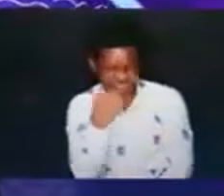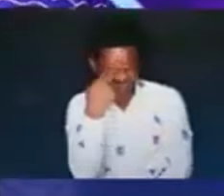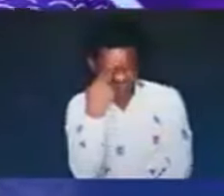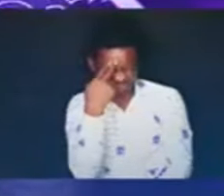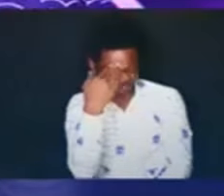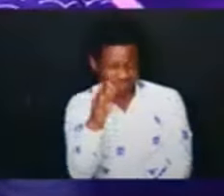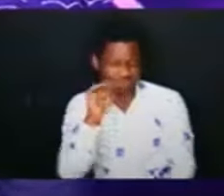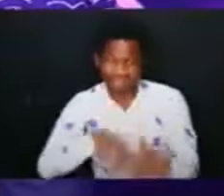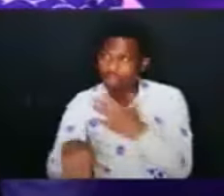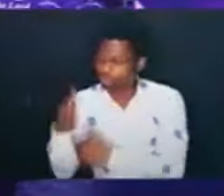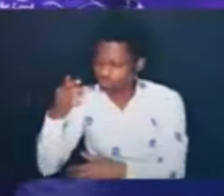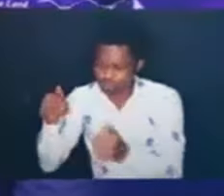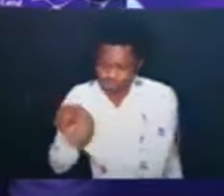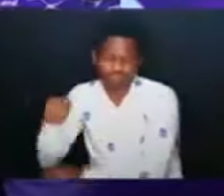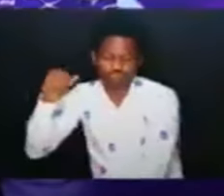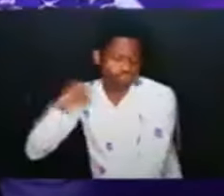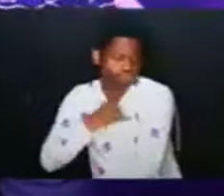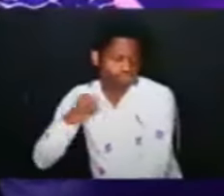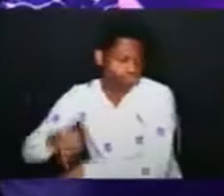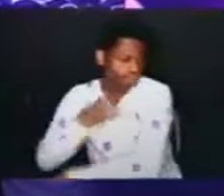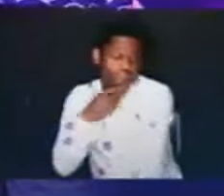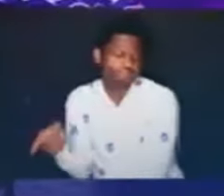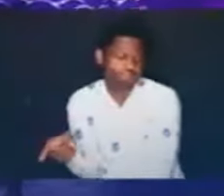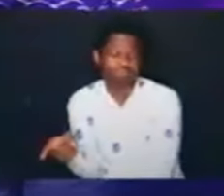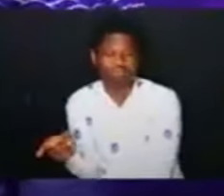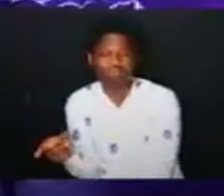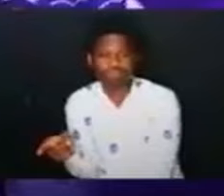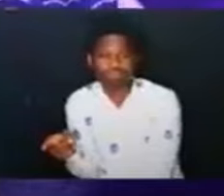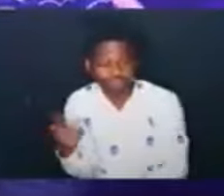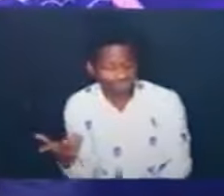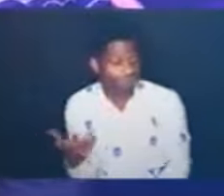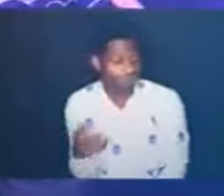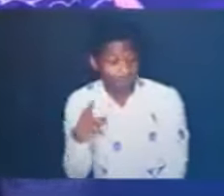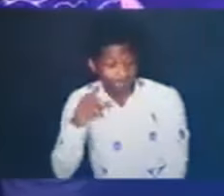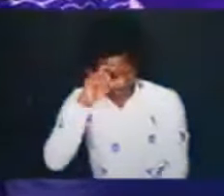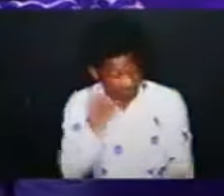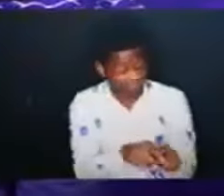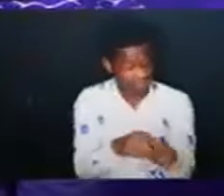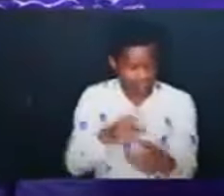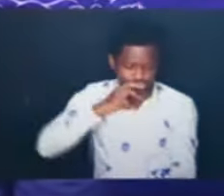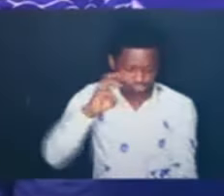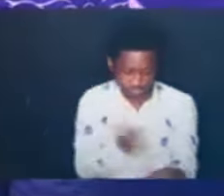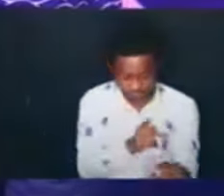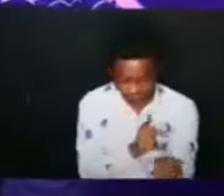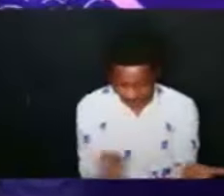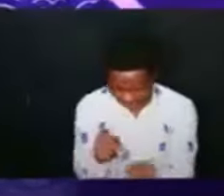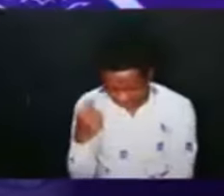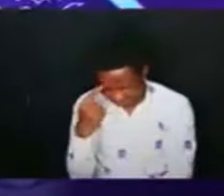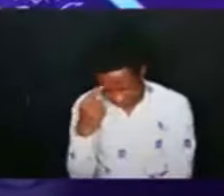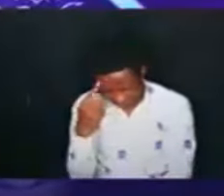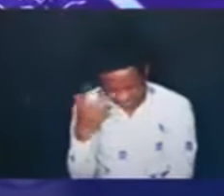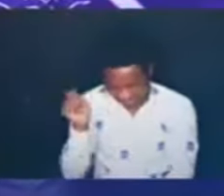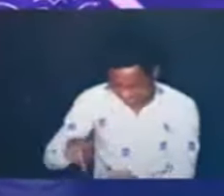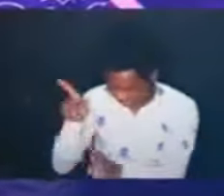when these brothers, these wicked and their wicked schemes, they thought that they could bring an end